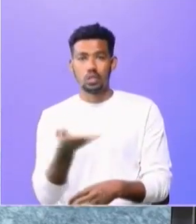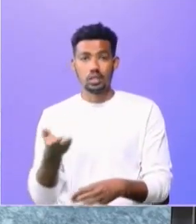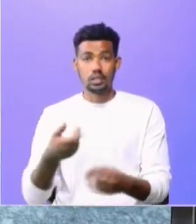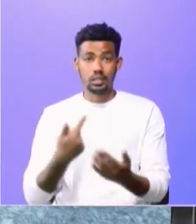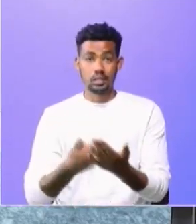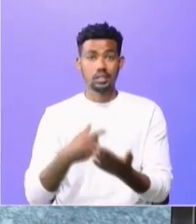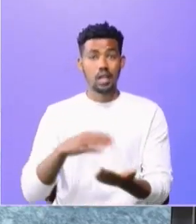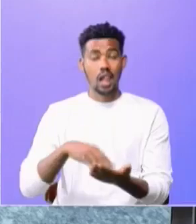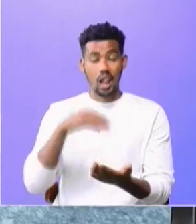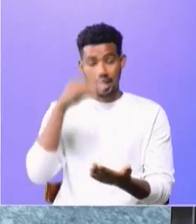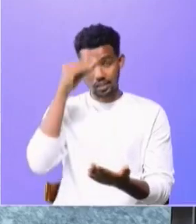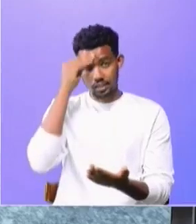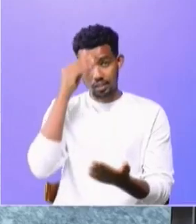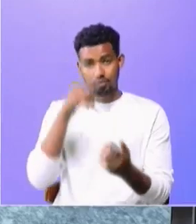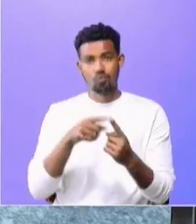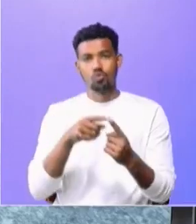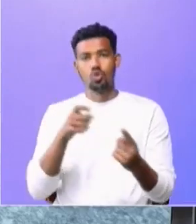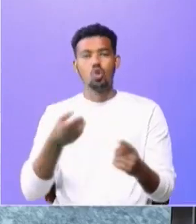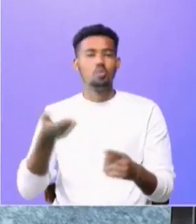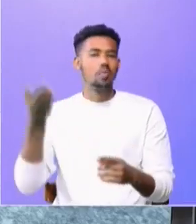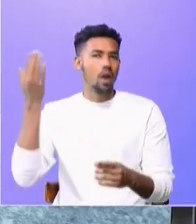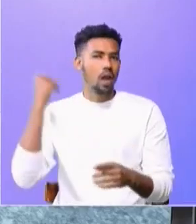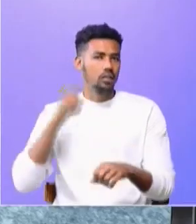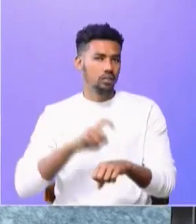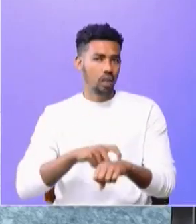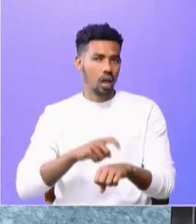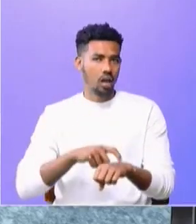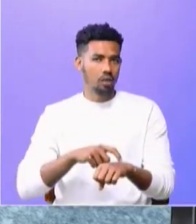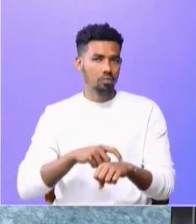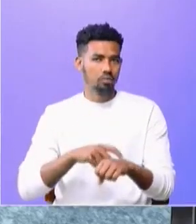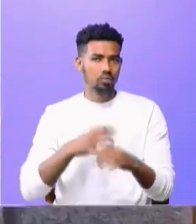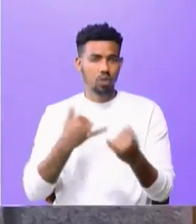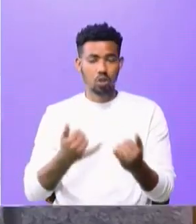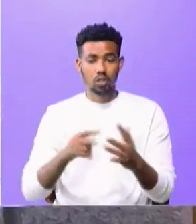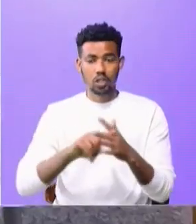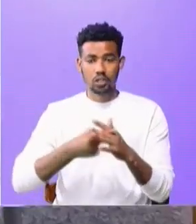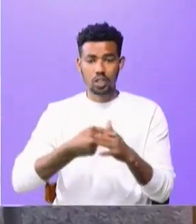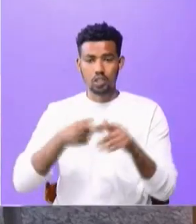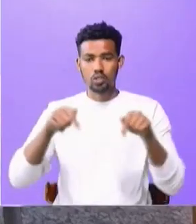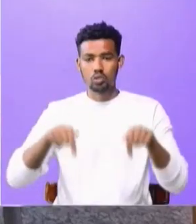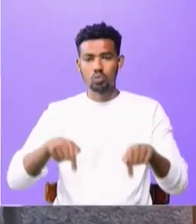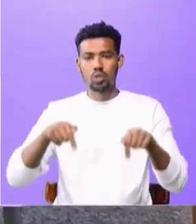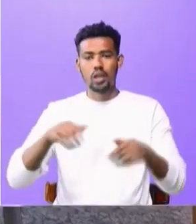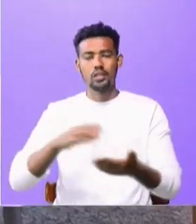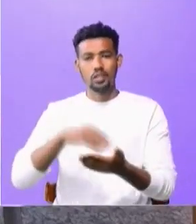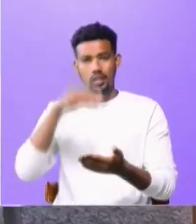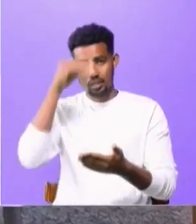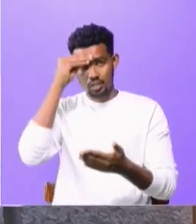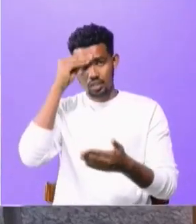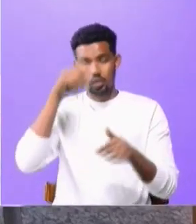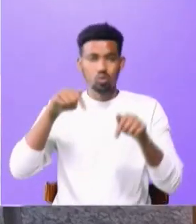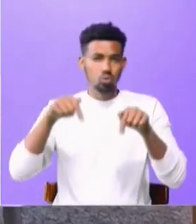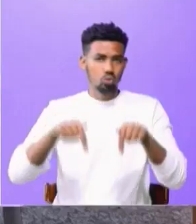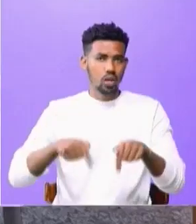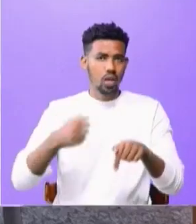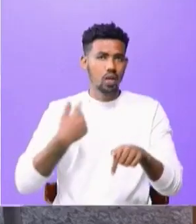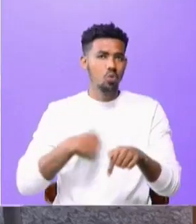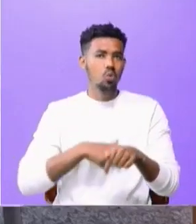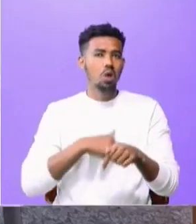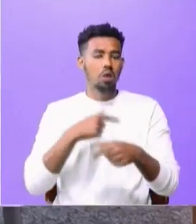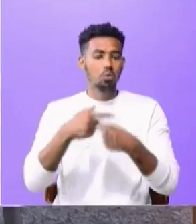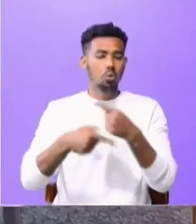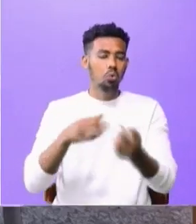a lesson from last time. Let us start today's lesson. Today, we are going to